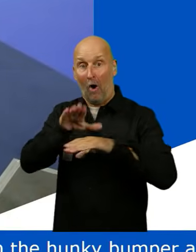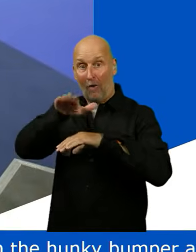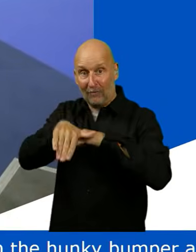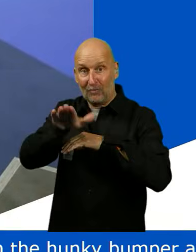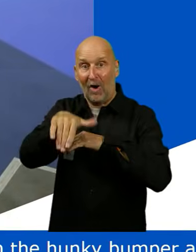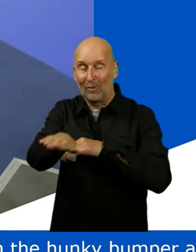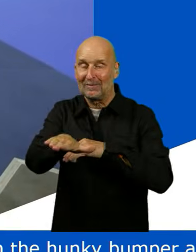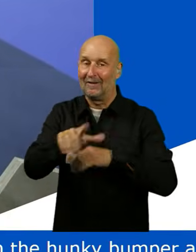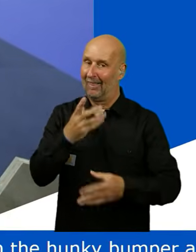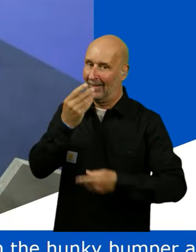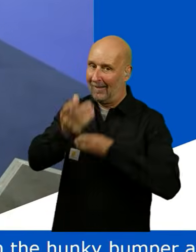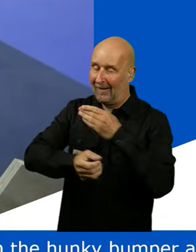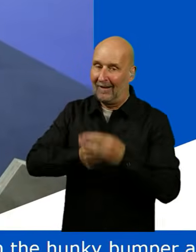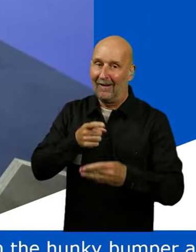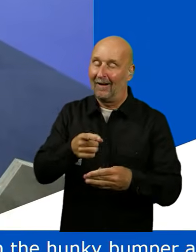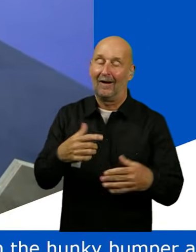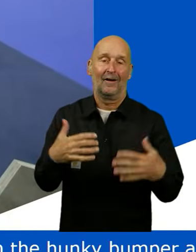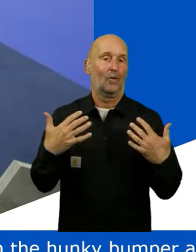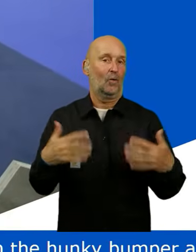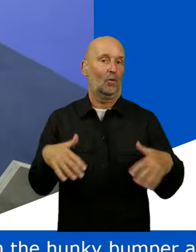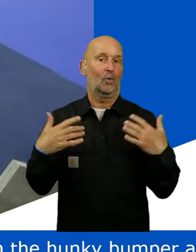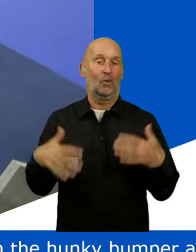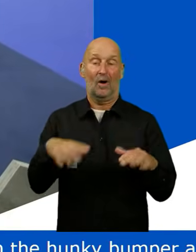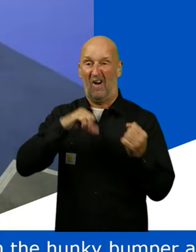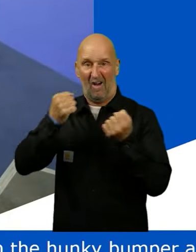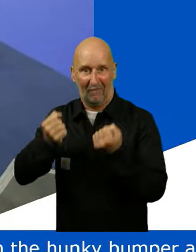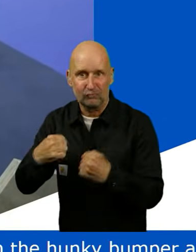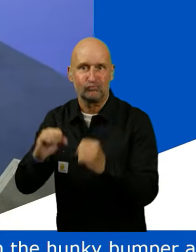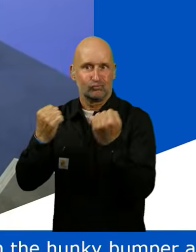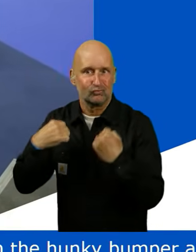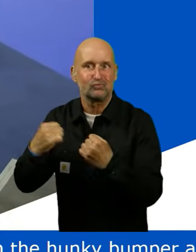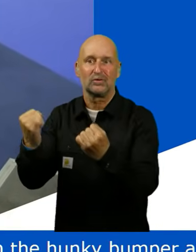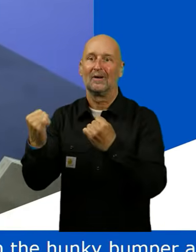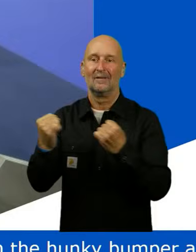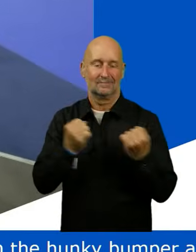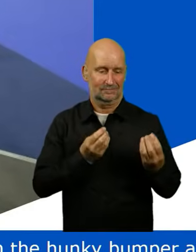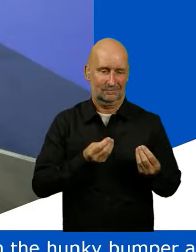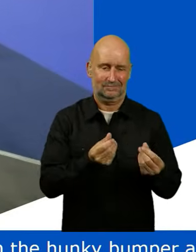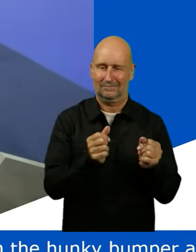And let me tell you, it's as fantastic off-road as it is on it.